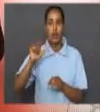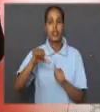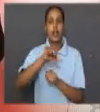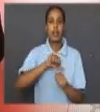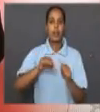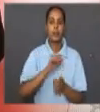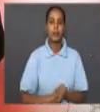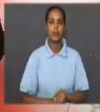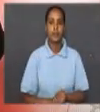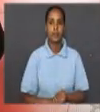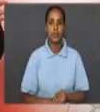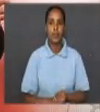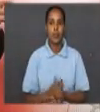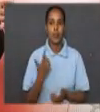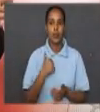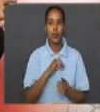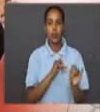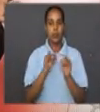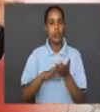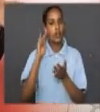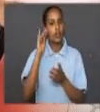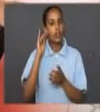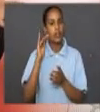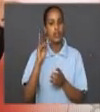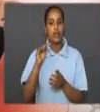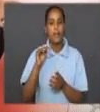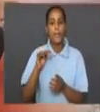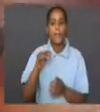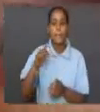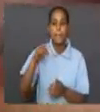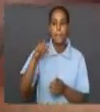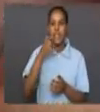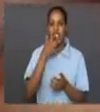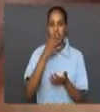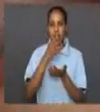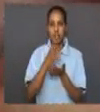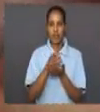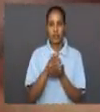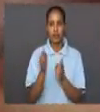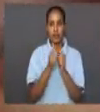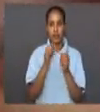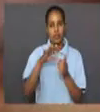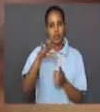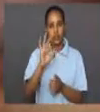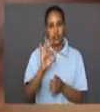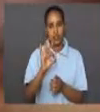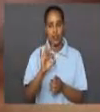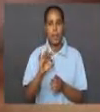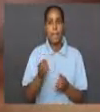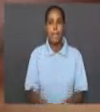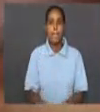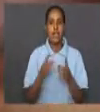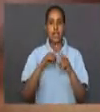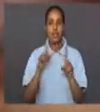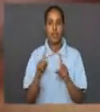atom. We have also learned about Perspex. We discovered that it is sold under